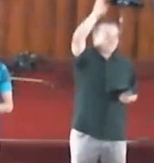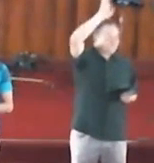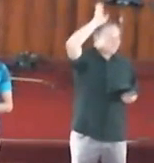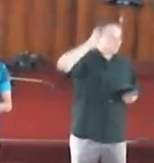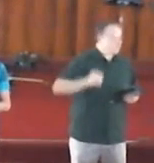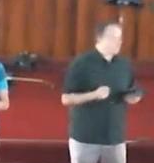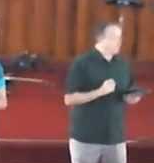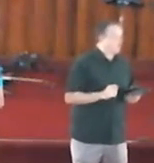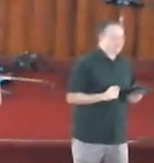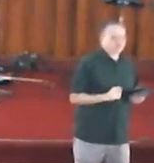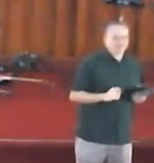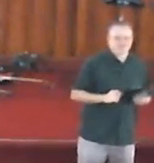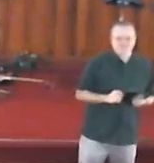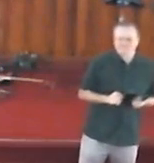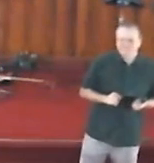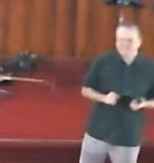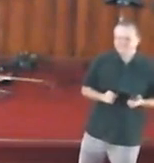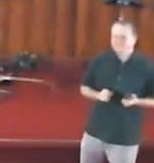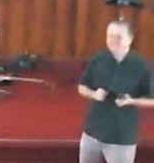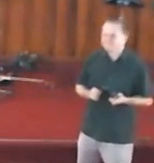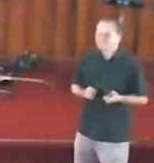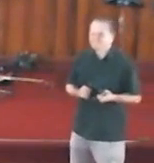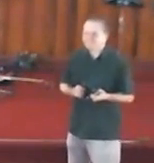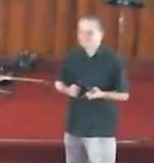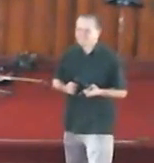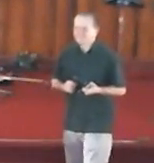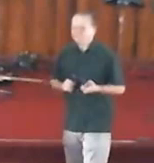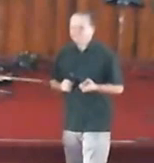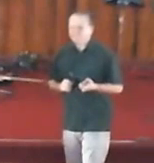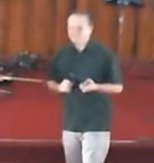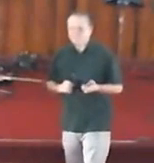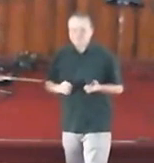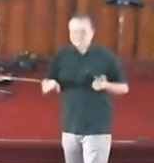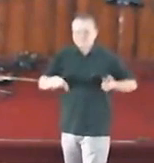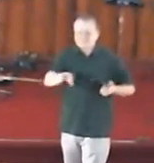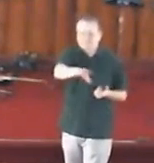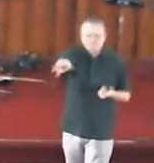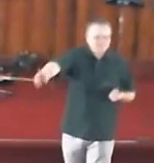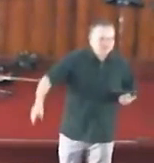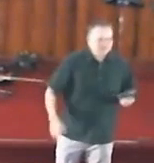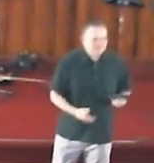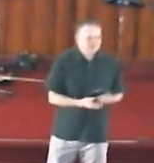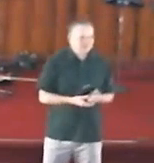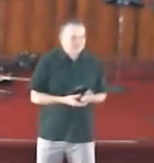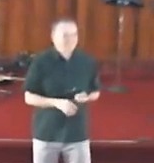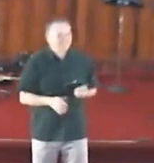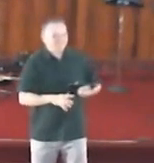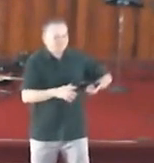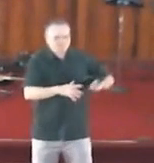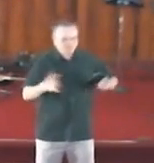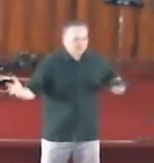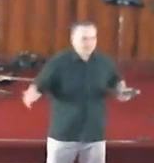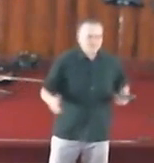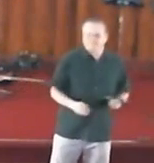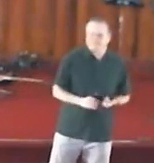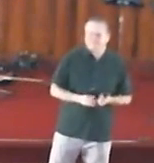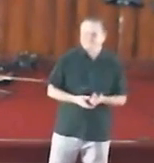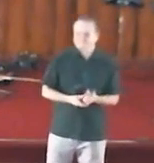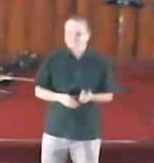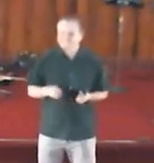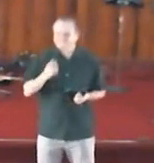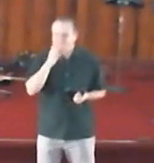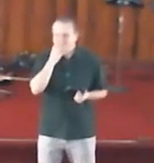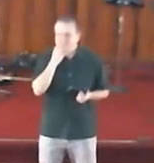a través de los relámpagos. God speaks through lightning. Y hoy en día tenemos aparatos de baterías por todo lado.